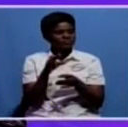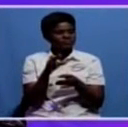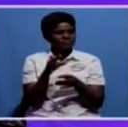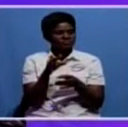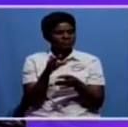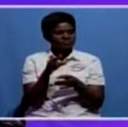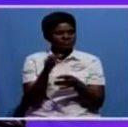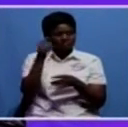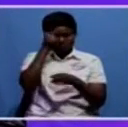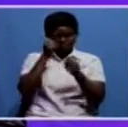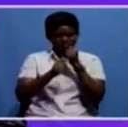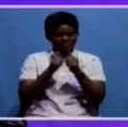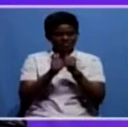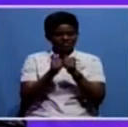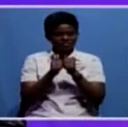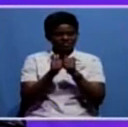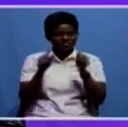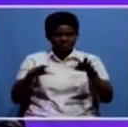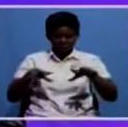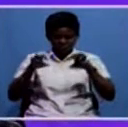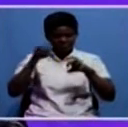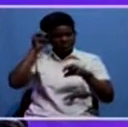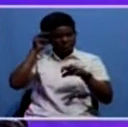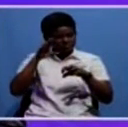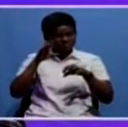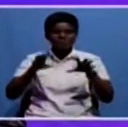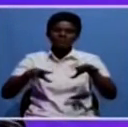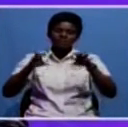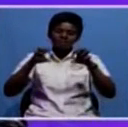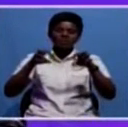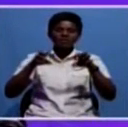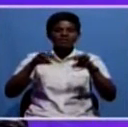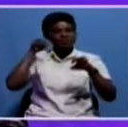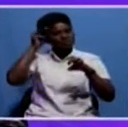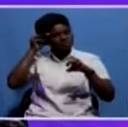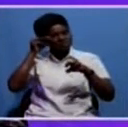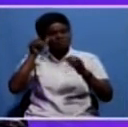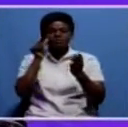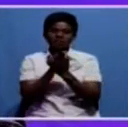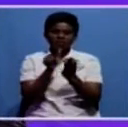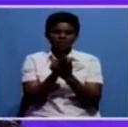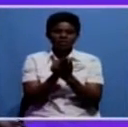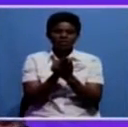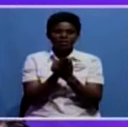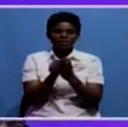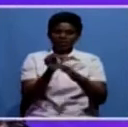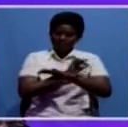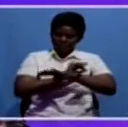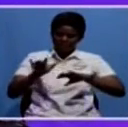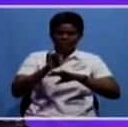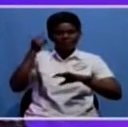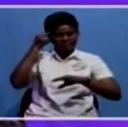because by nature cabinet ministers are at ministries in Lusaka, there's an absence of